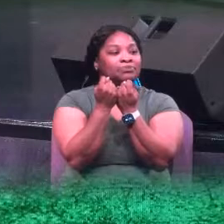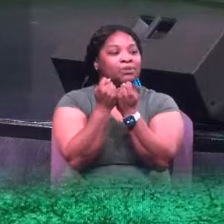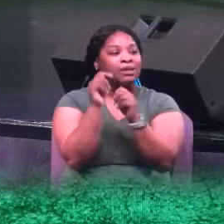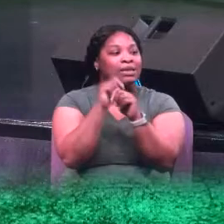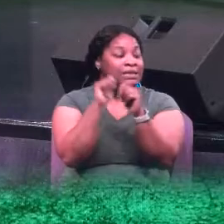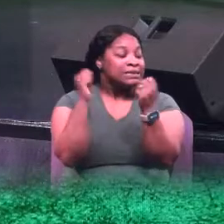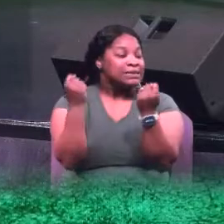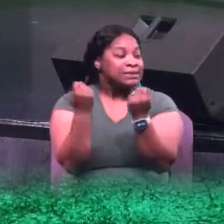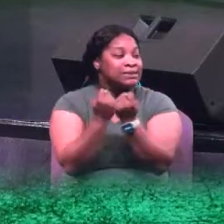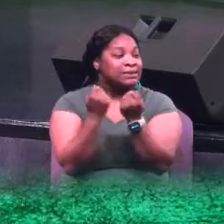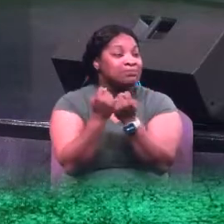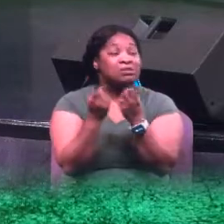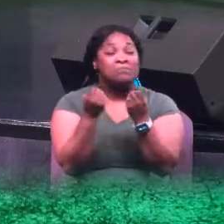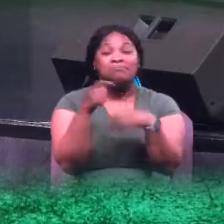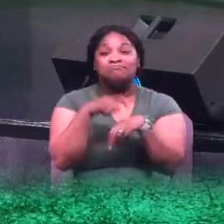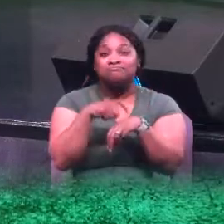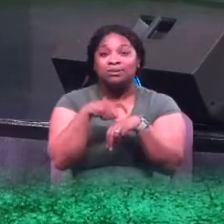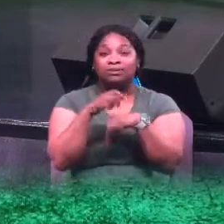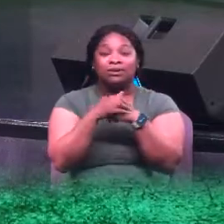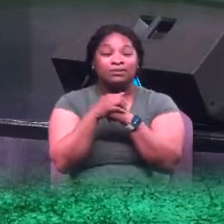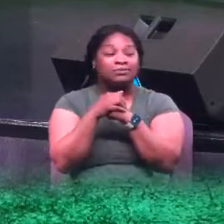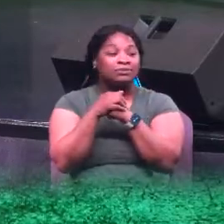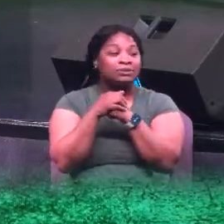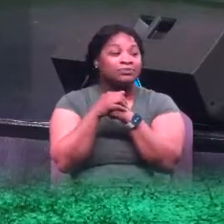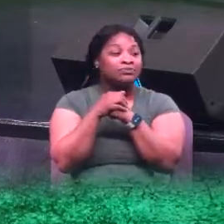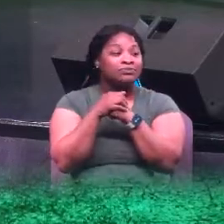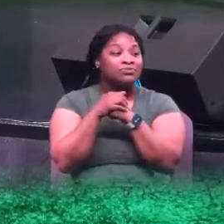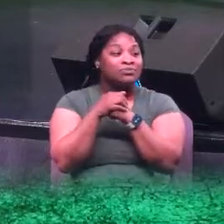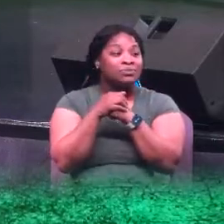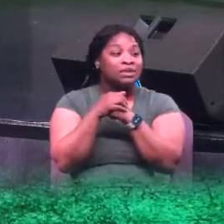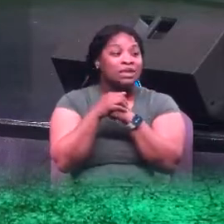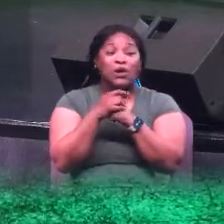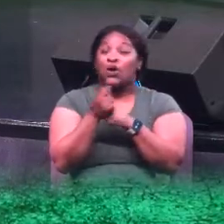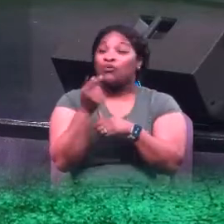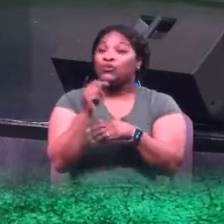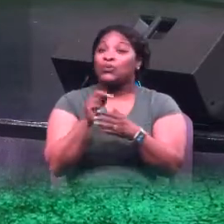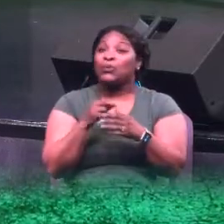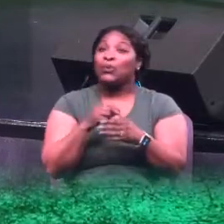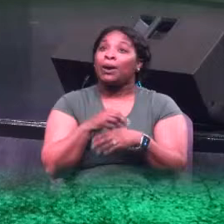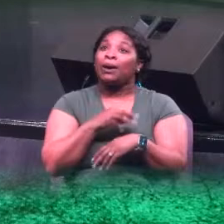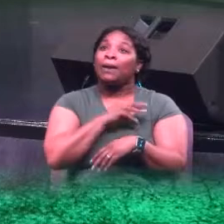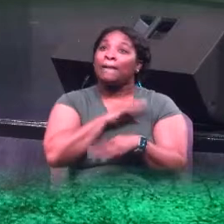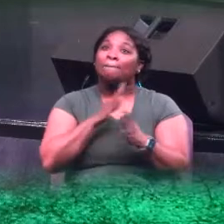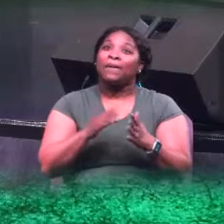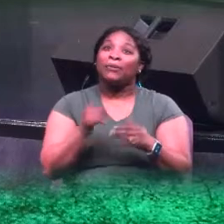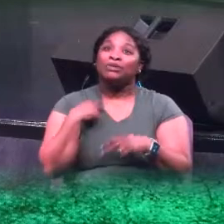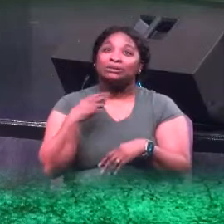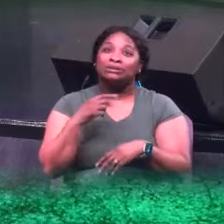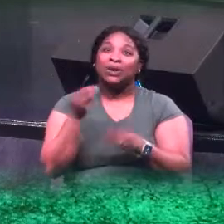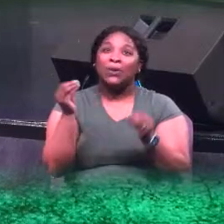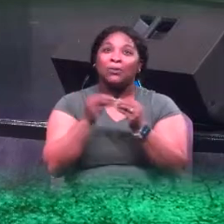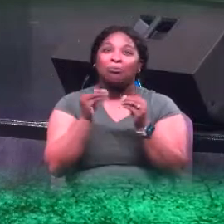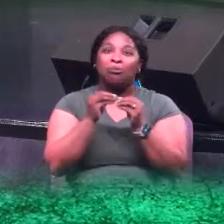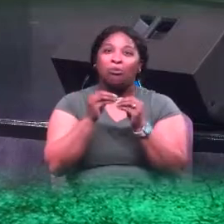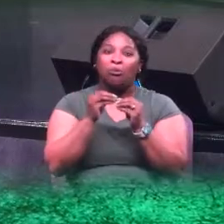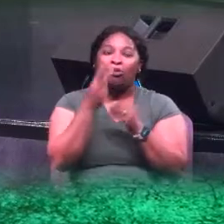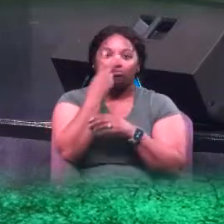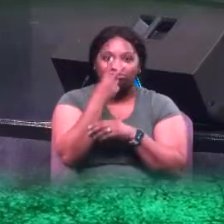teams, oftentimes, certain members of the team get more attention than the others.